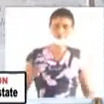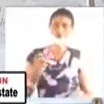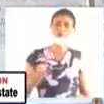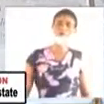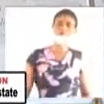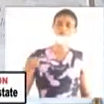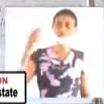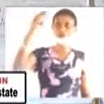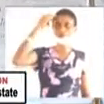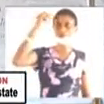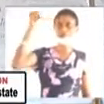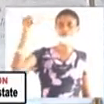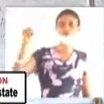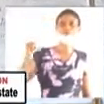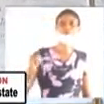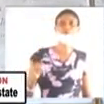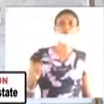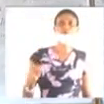those that abuse drug.